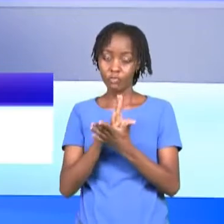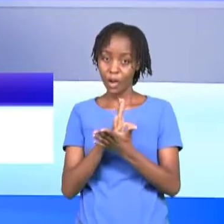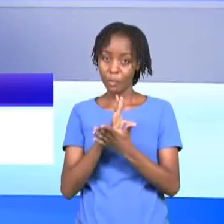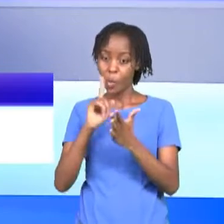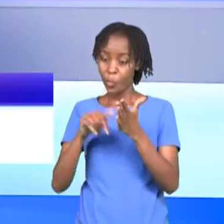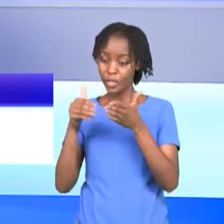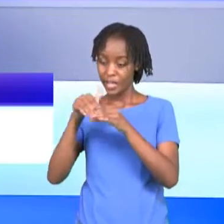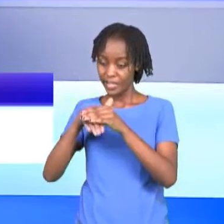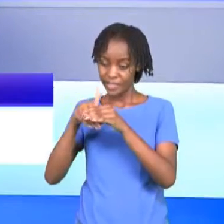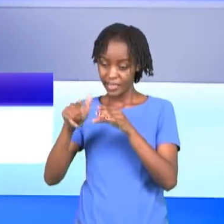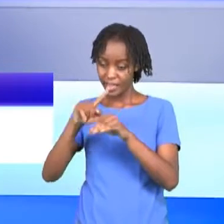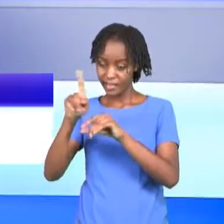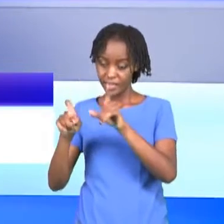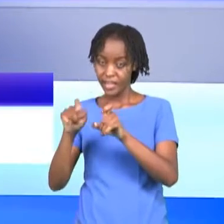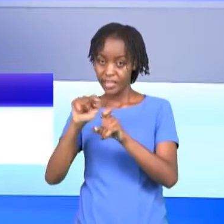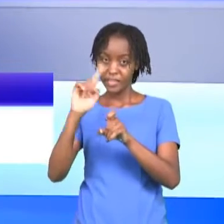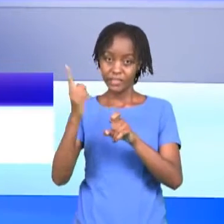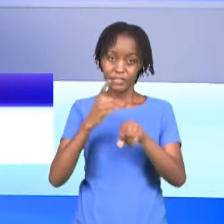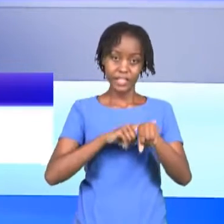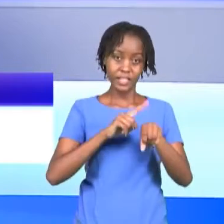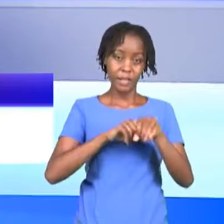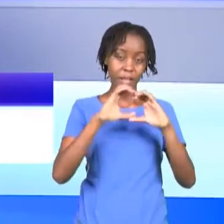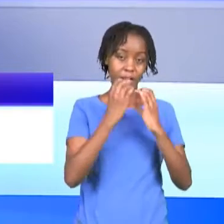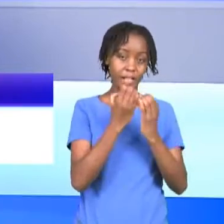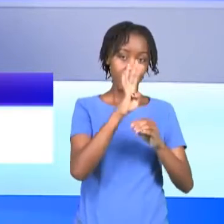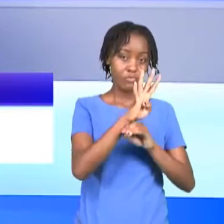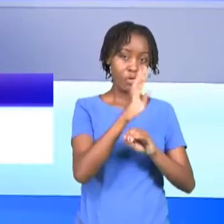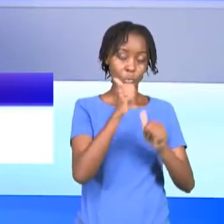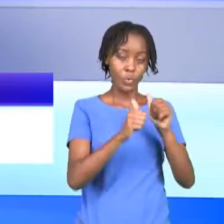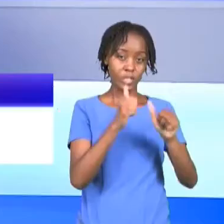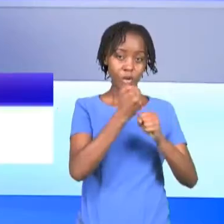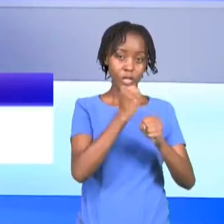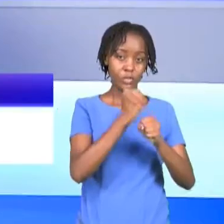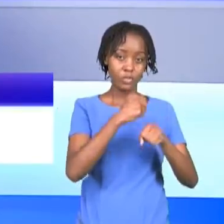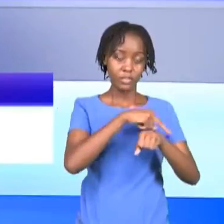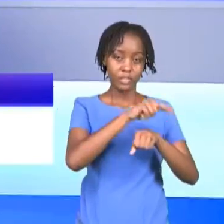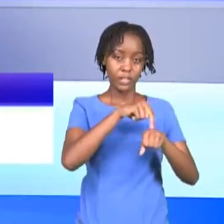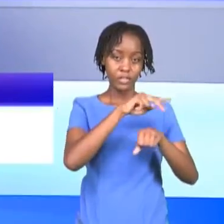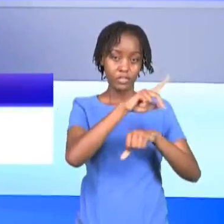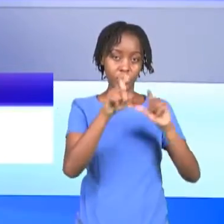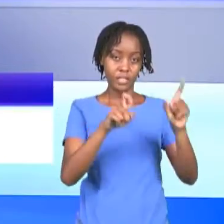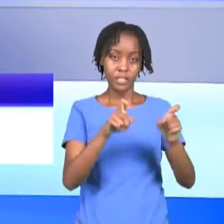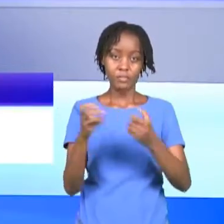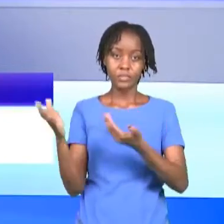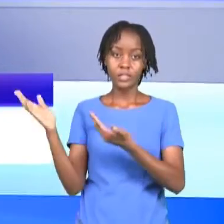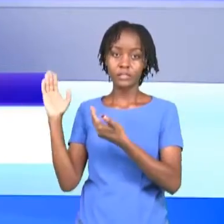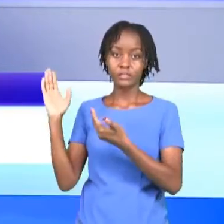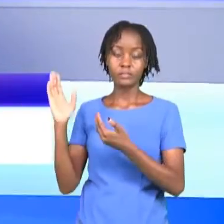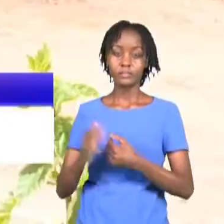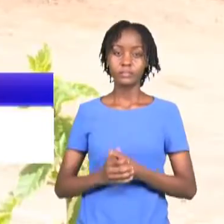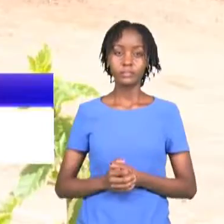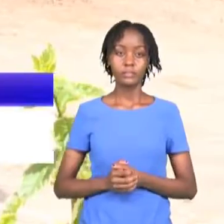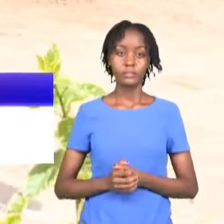be the first time Grade 4 learners will be sitting for their national exams. Andrew Okero reports.